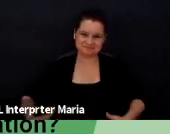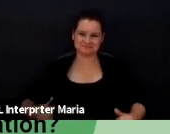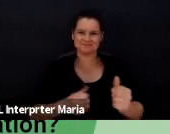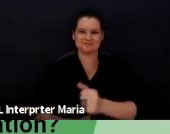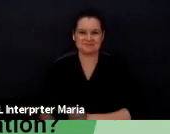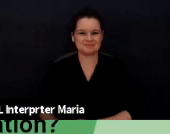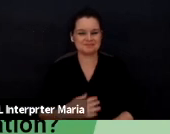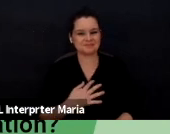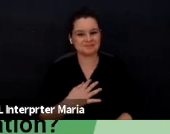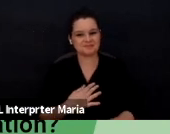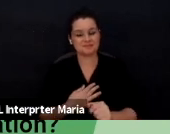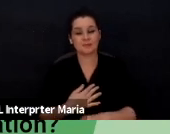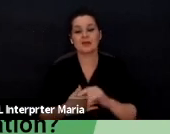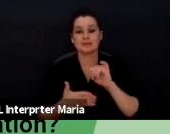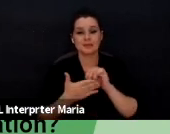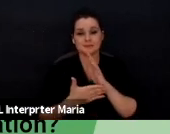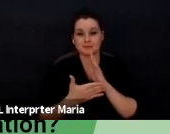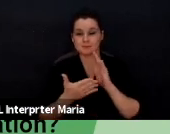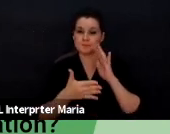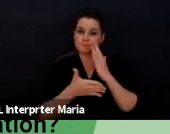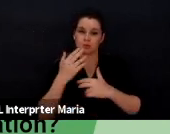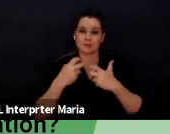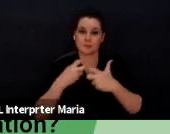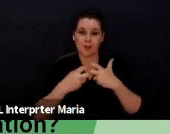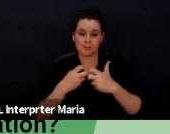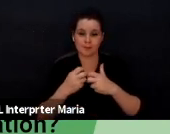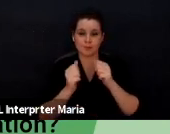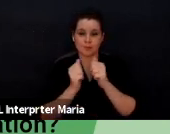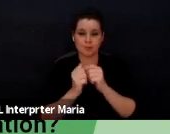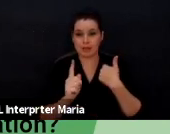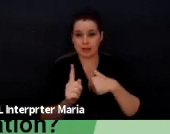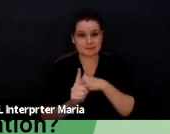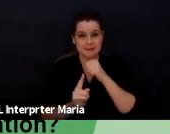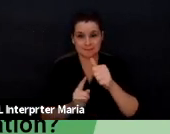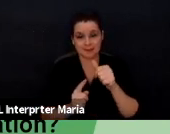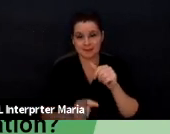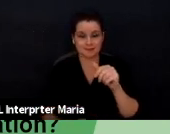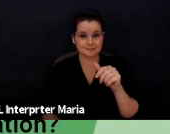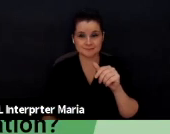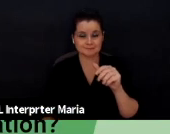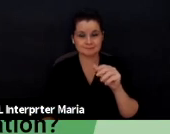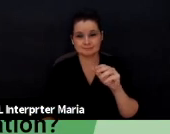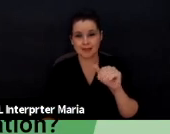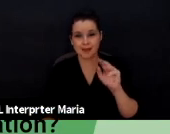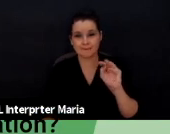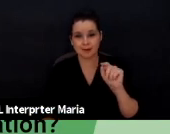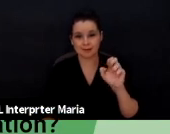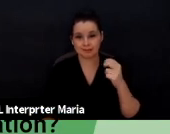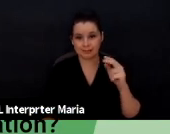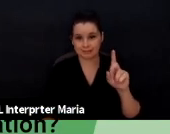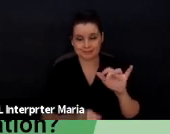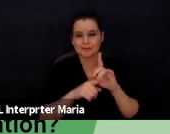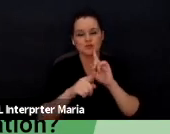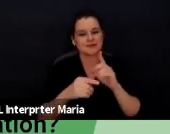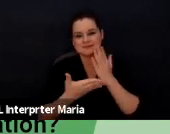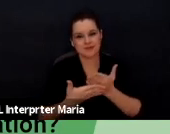Well, that is part of the problem with us not being a monolith. And we say problem, you know, it's not actually one, but it's the fact